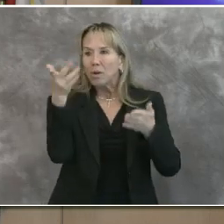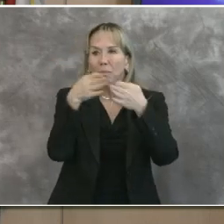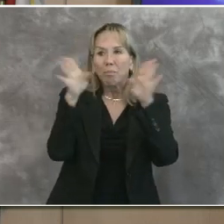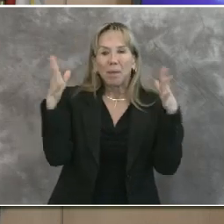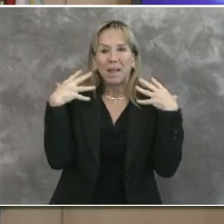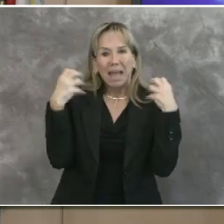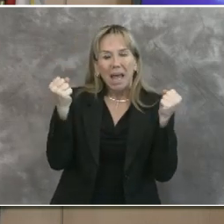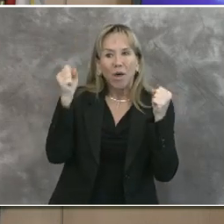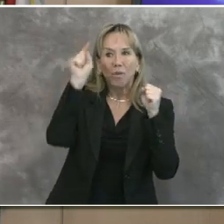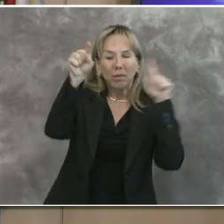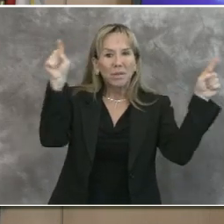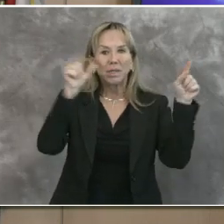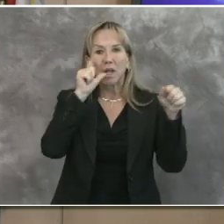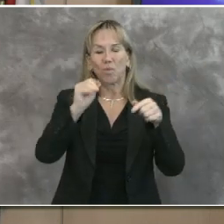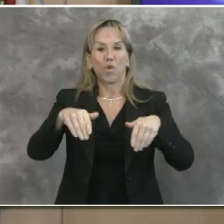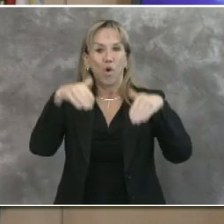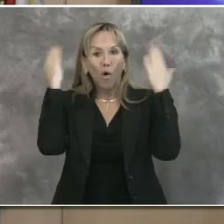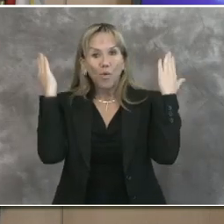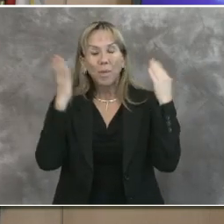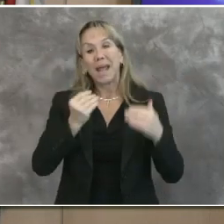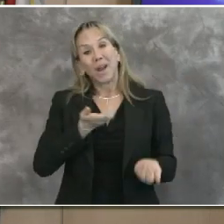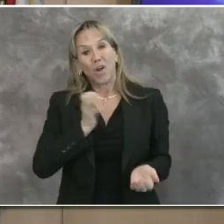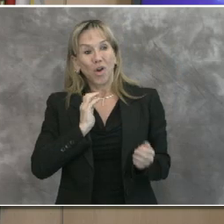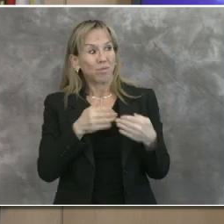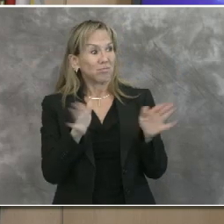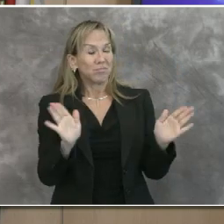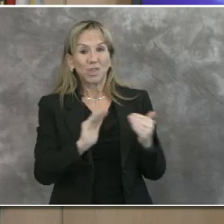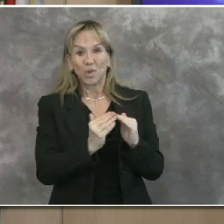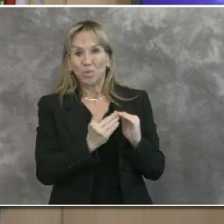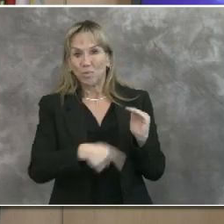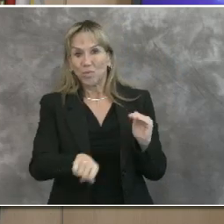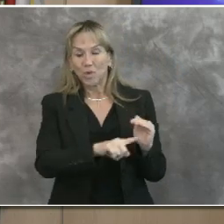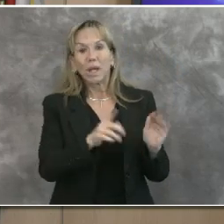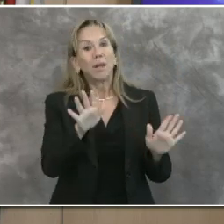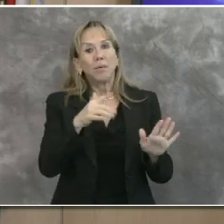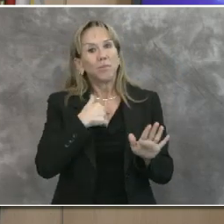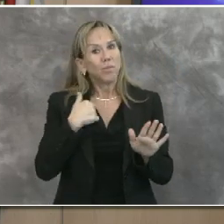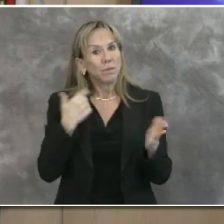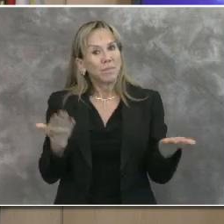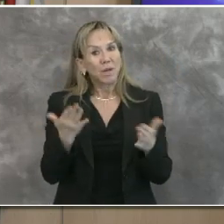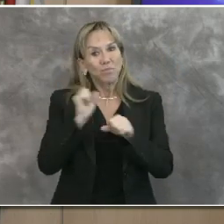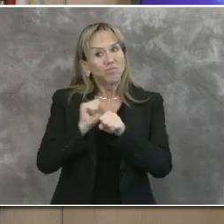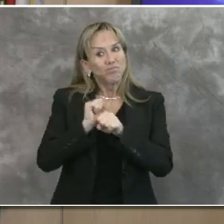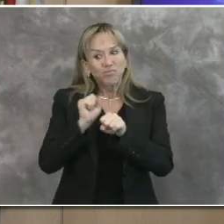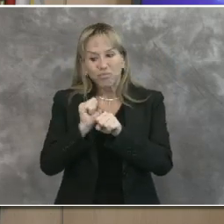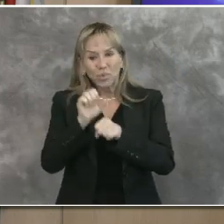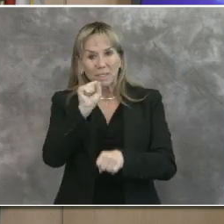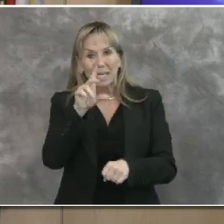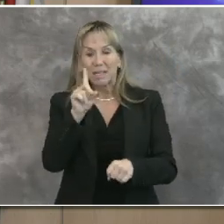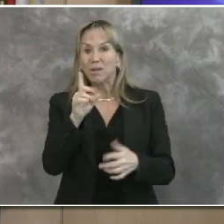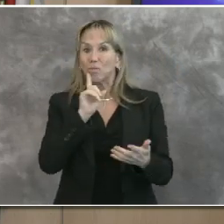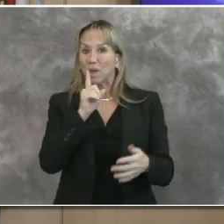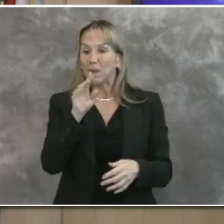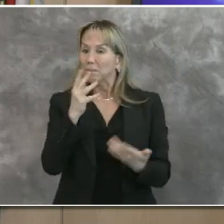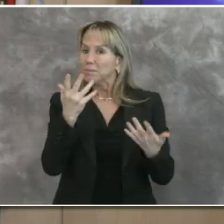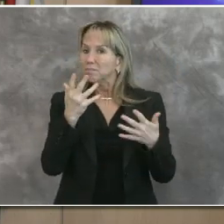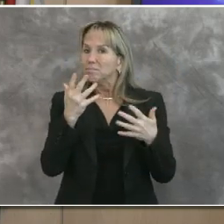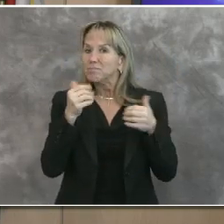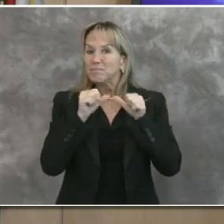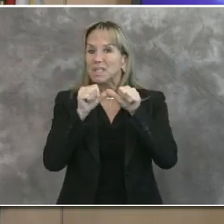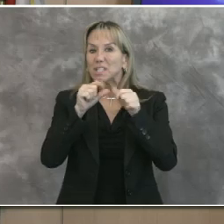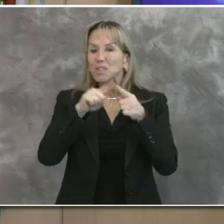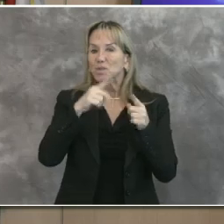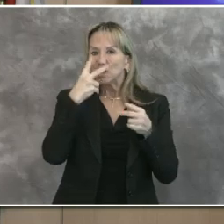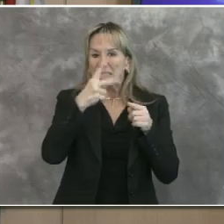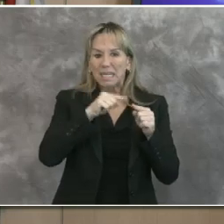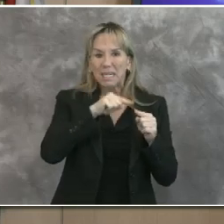needs of our community. While we have been generally successful in flattening the curve in San Diego, in particular in April, we must continue